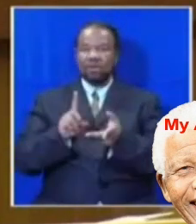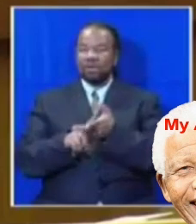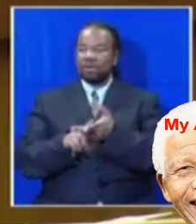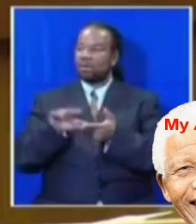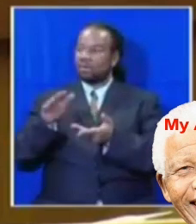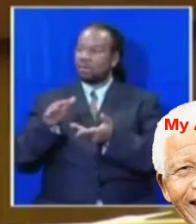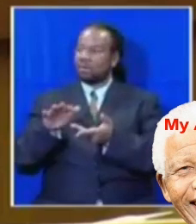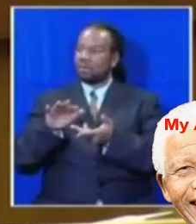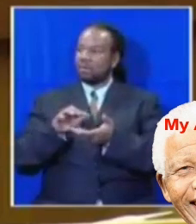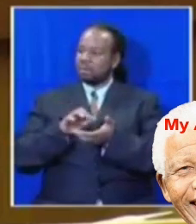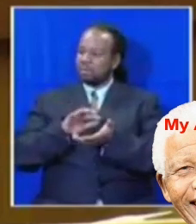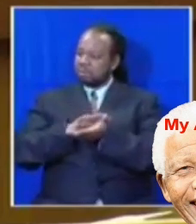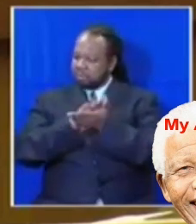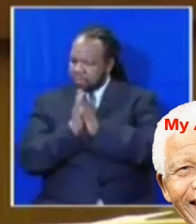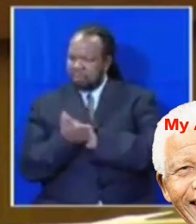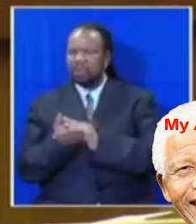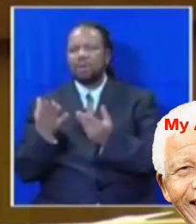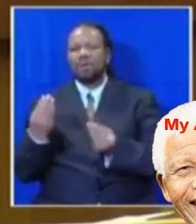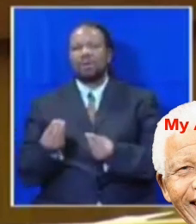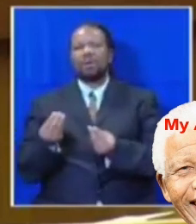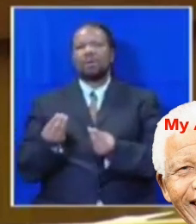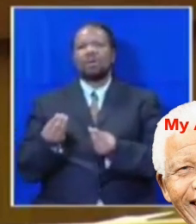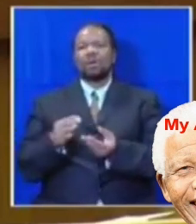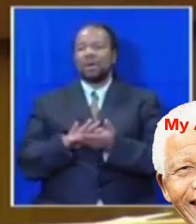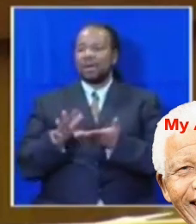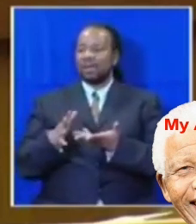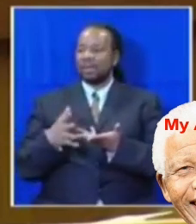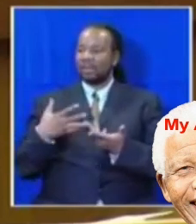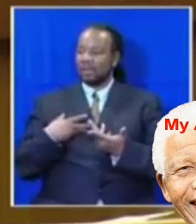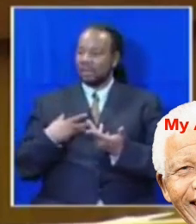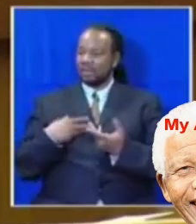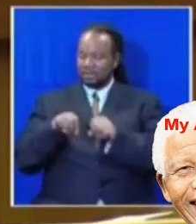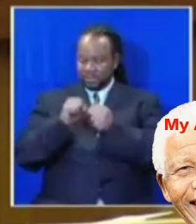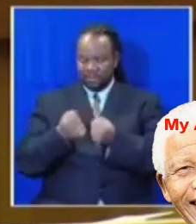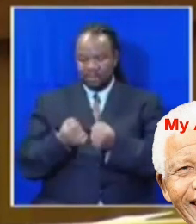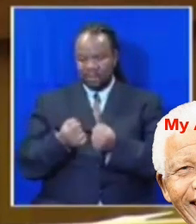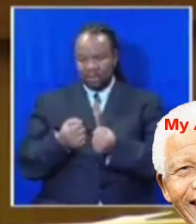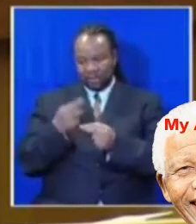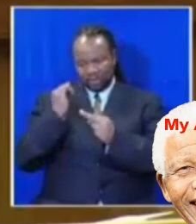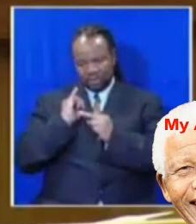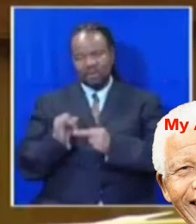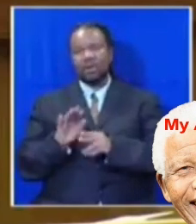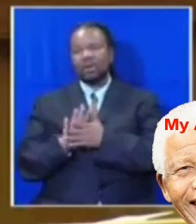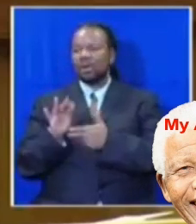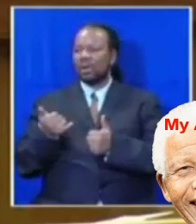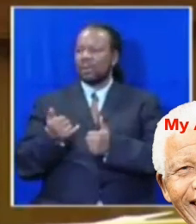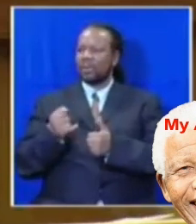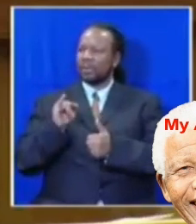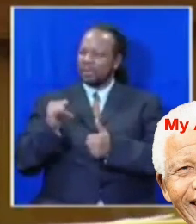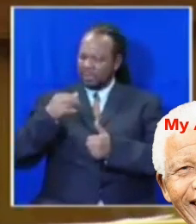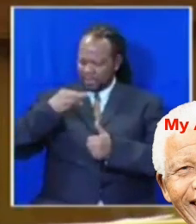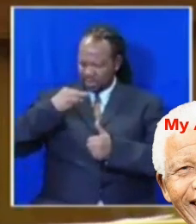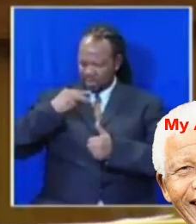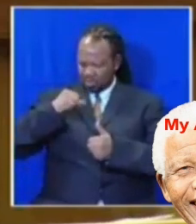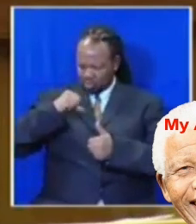House, the sanctioning of its disrespect in this House, the sanctioning of its rudeness in this House,